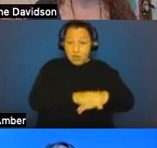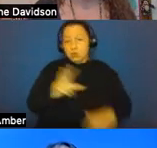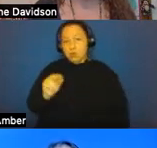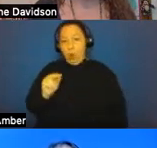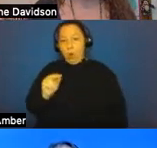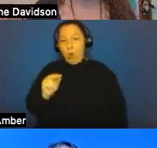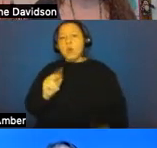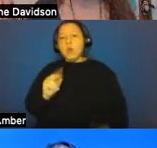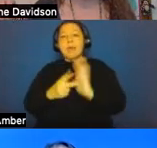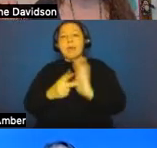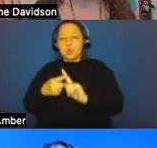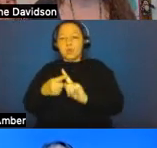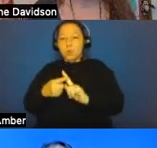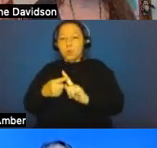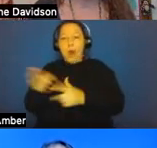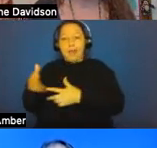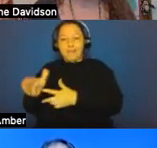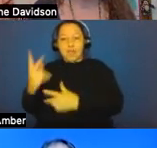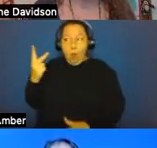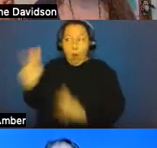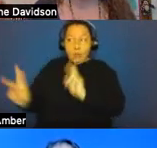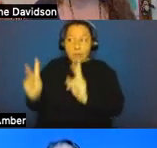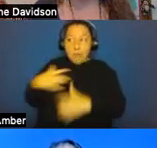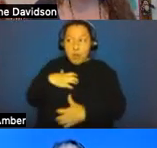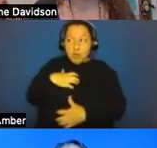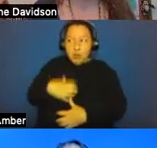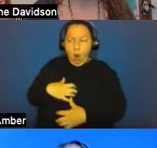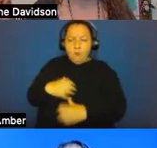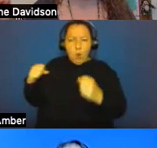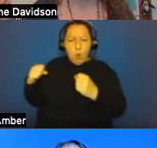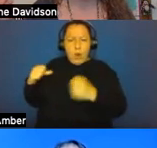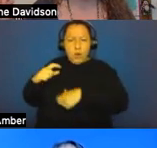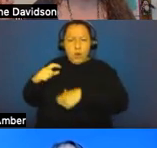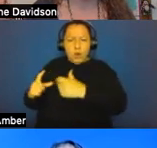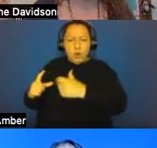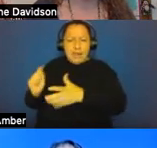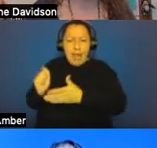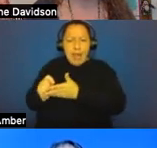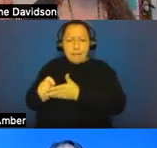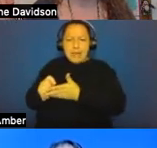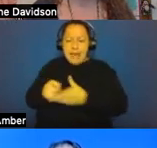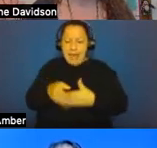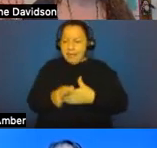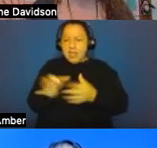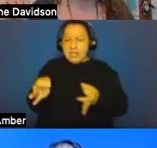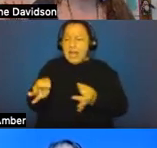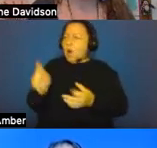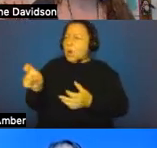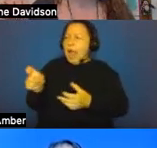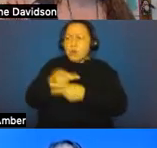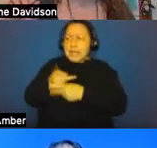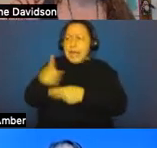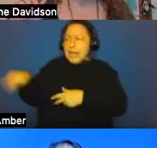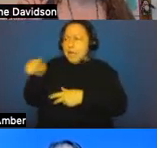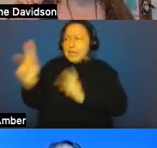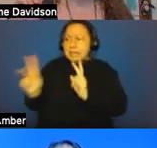the Anishinaabe people starving in the winter, and they said, man, we got to take care of those people. They're starving to death. So those